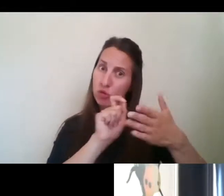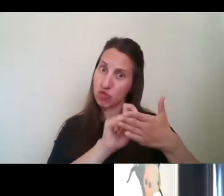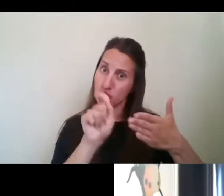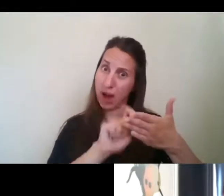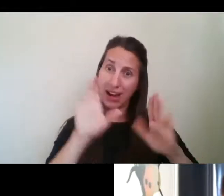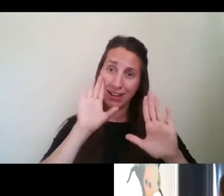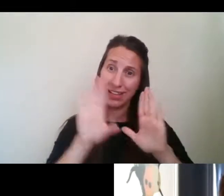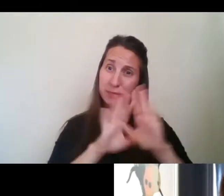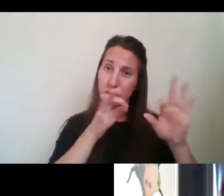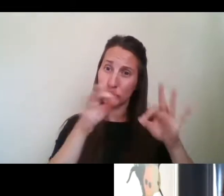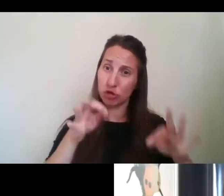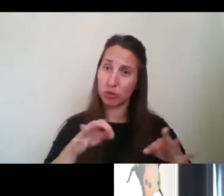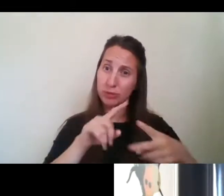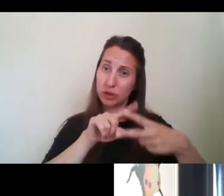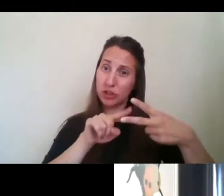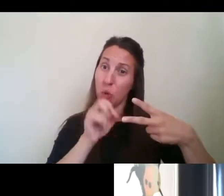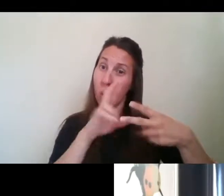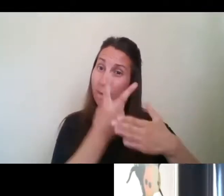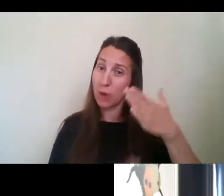Personally, I've seen both.